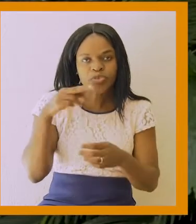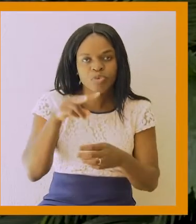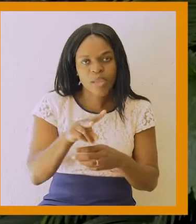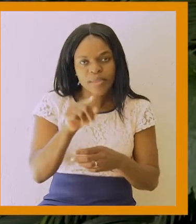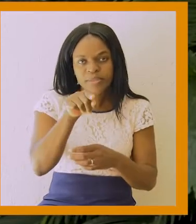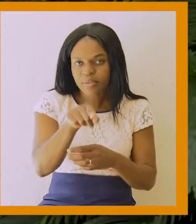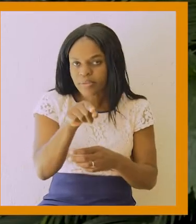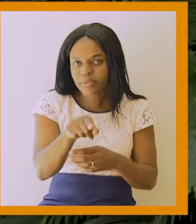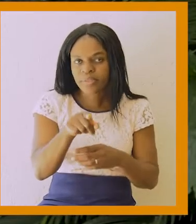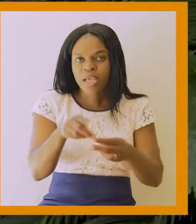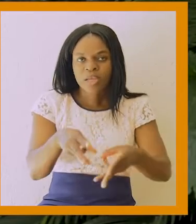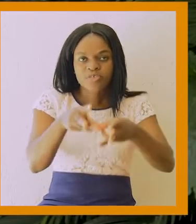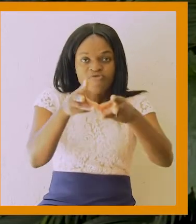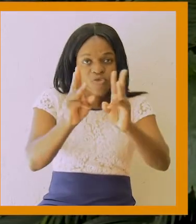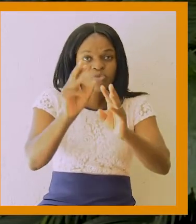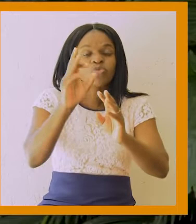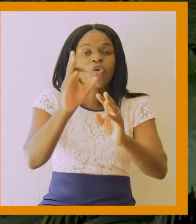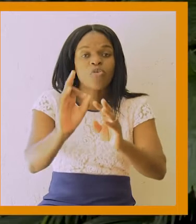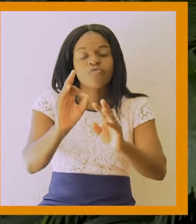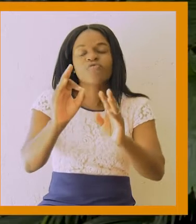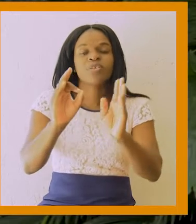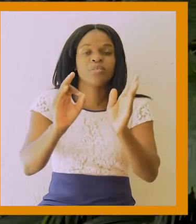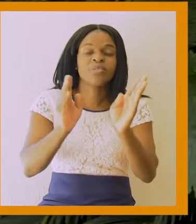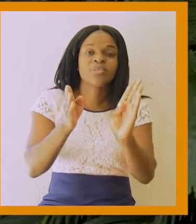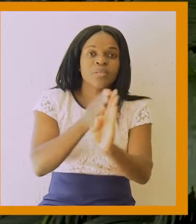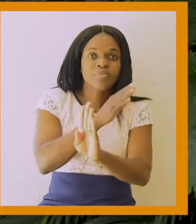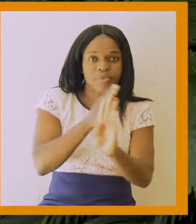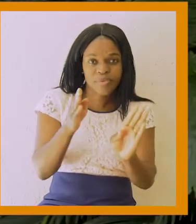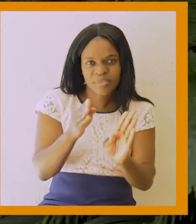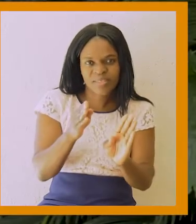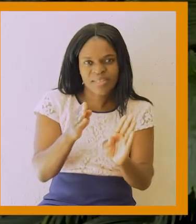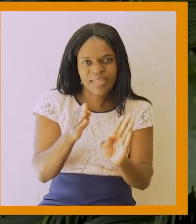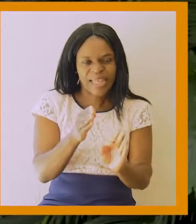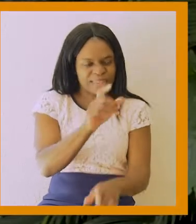at such forms of abuse in their individual